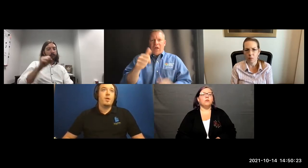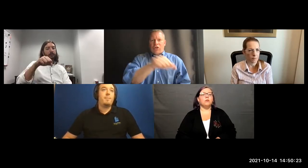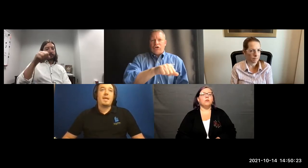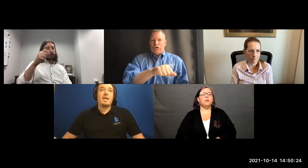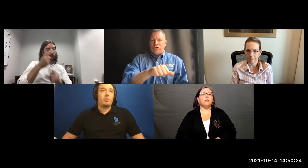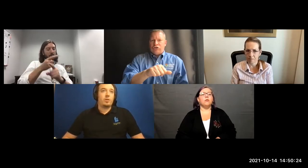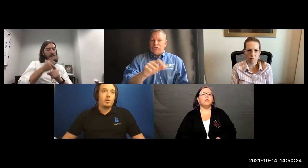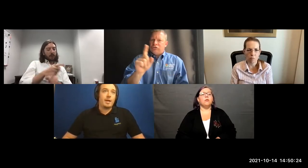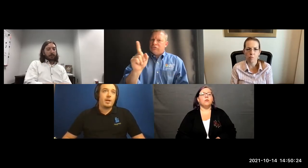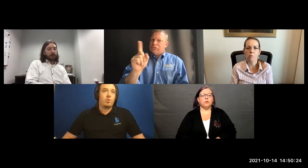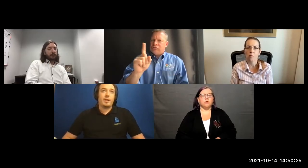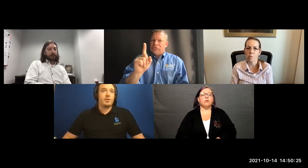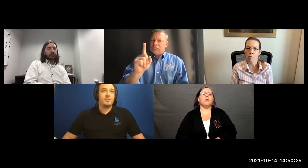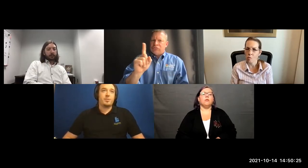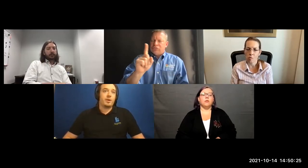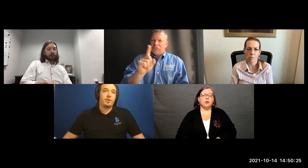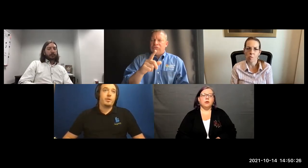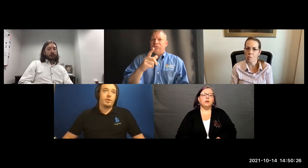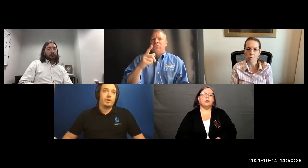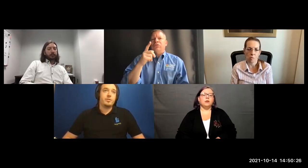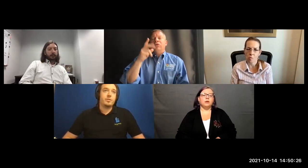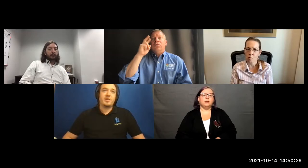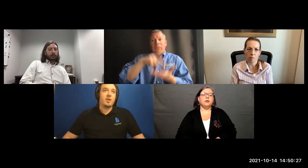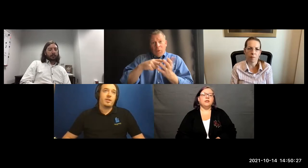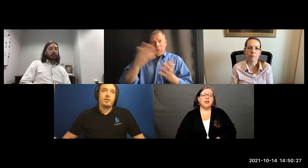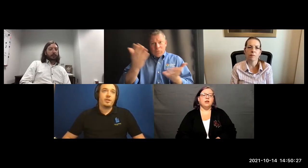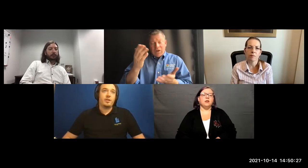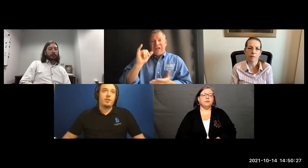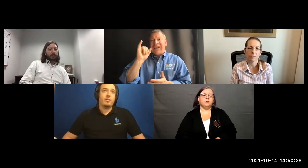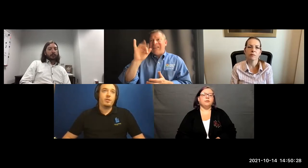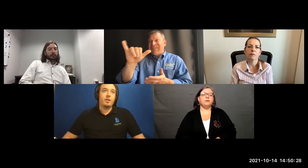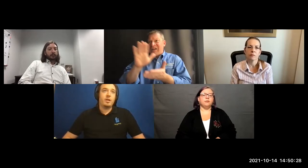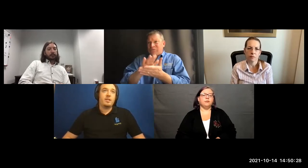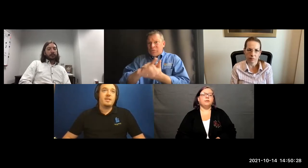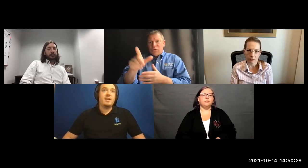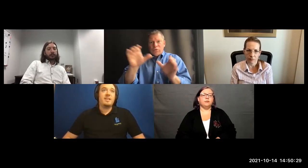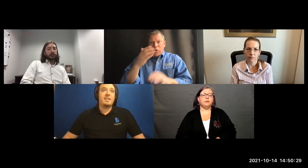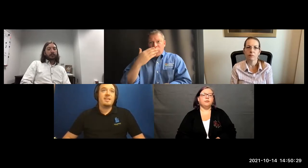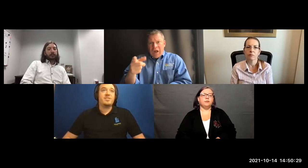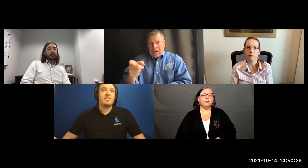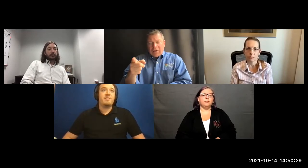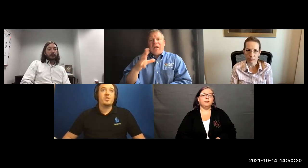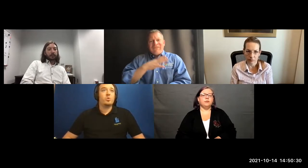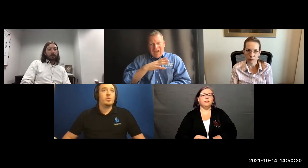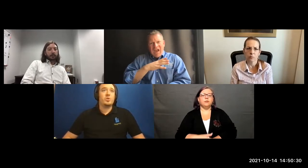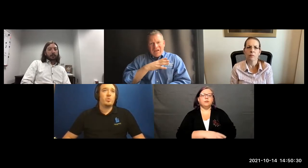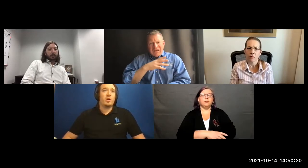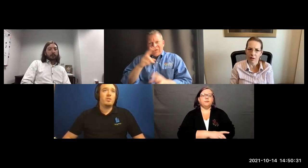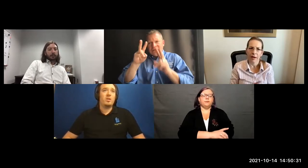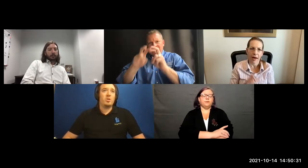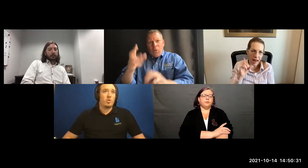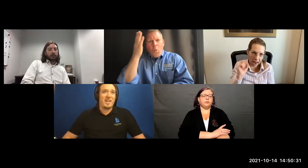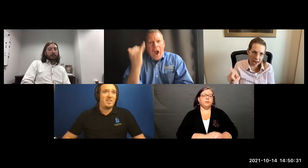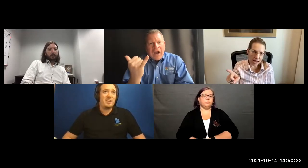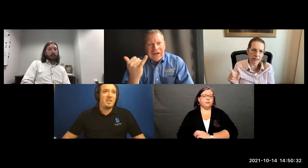for making anyone look bad or making ourselves look better than anyone else. That is not the intent here. The intent is, if a school is doing